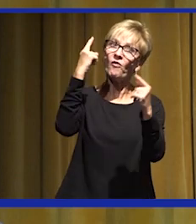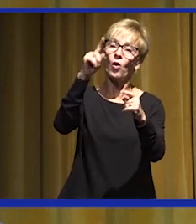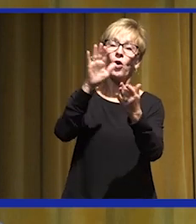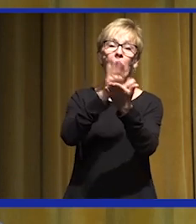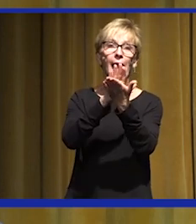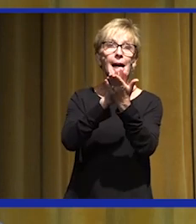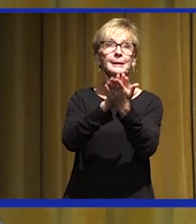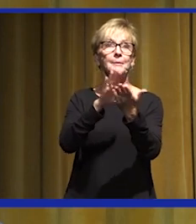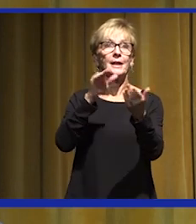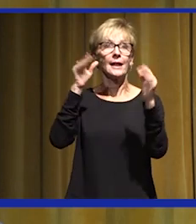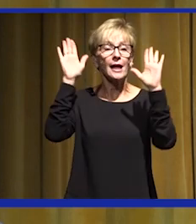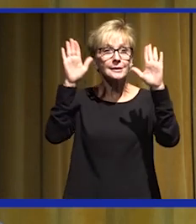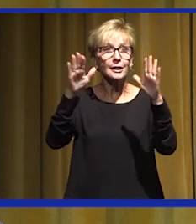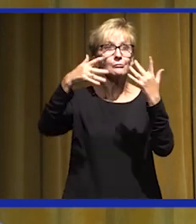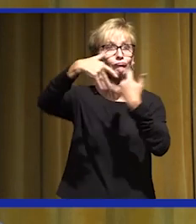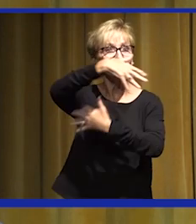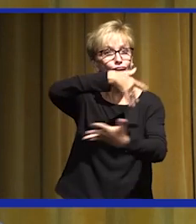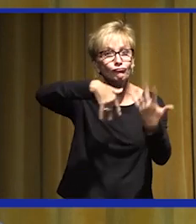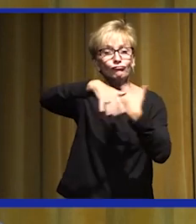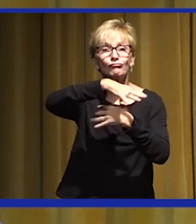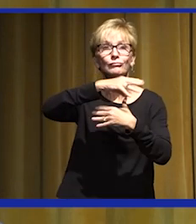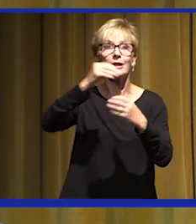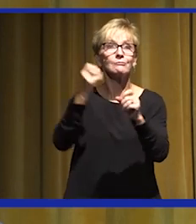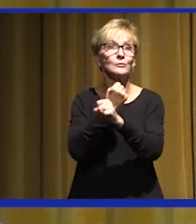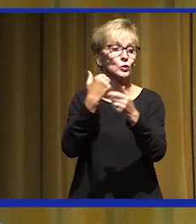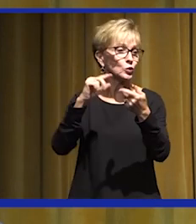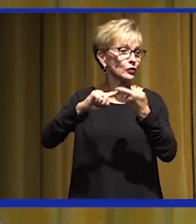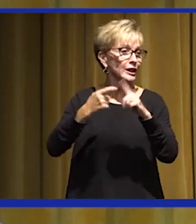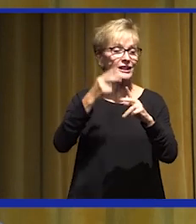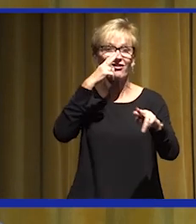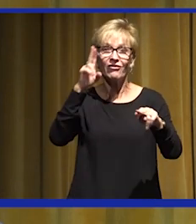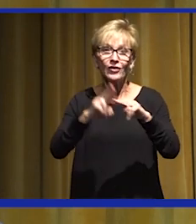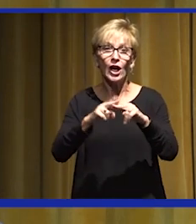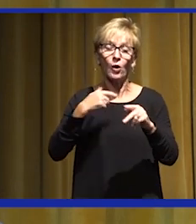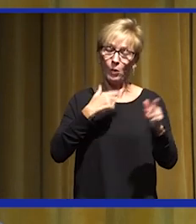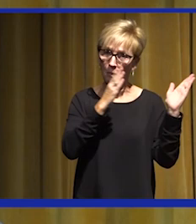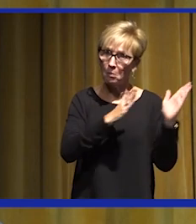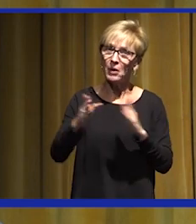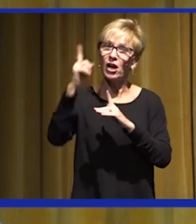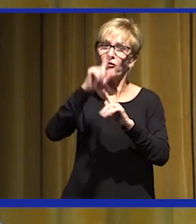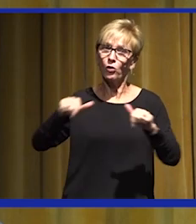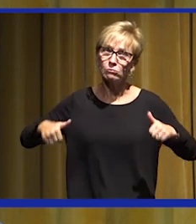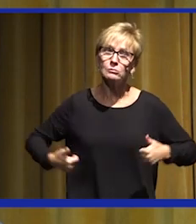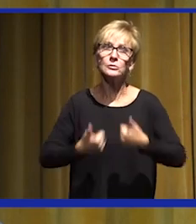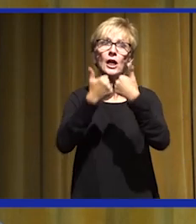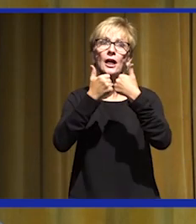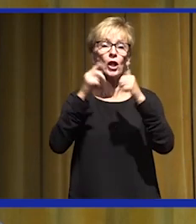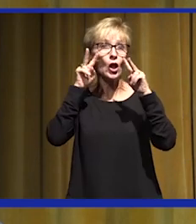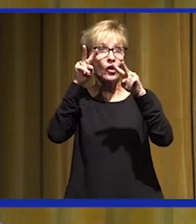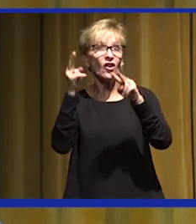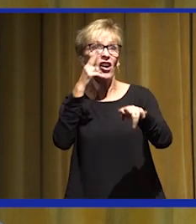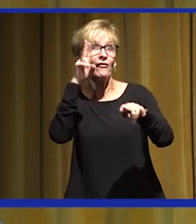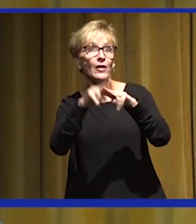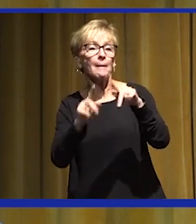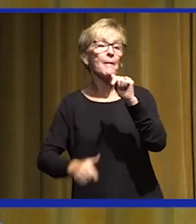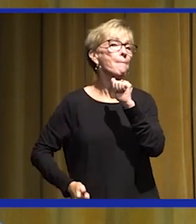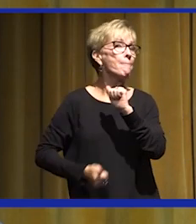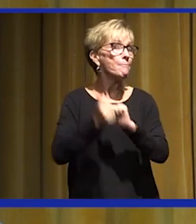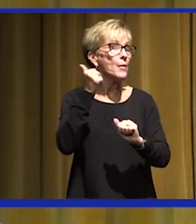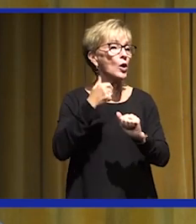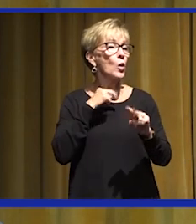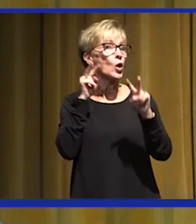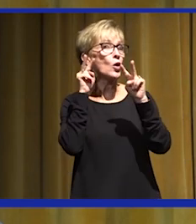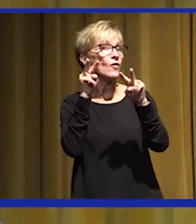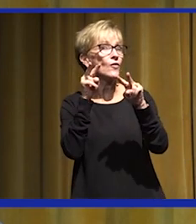opportunities, and a lot of fun. We were prepared for the hardships and looking forward to the fun, but mostly, we were